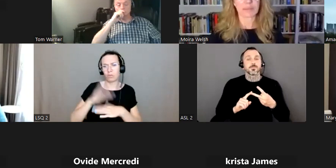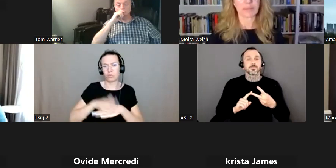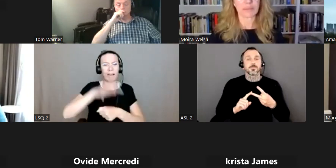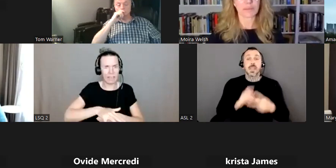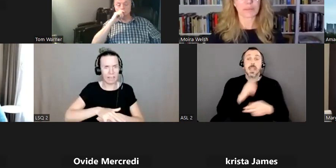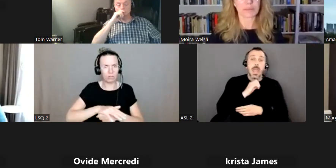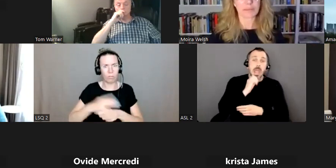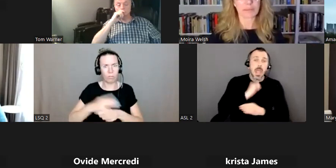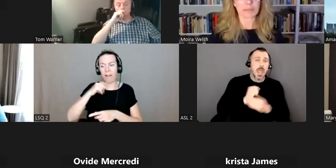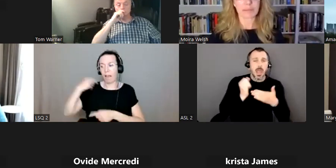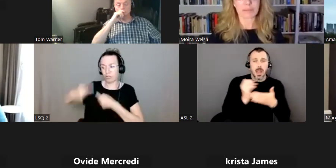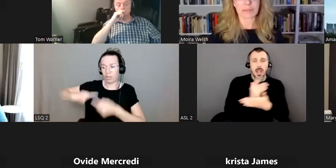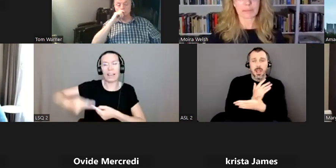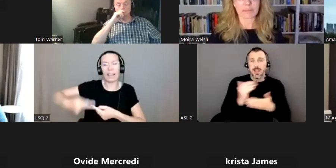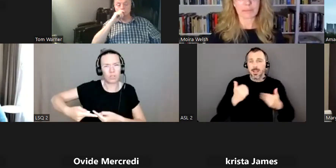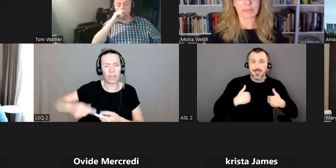mean just from,